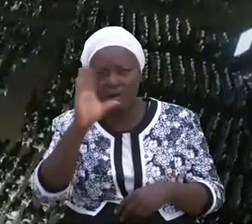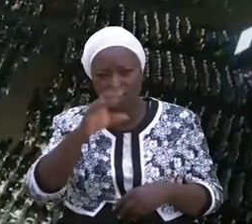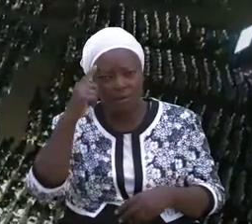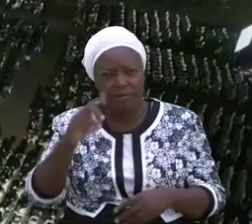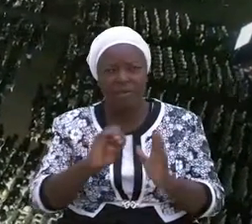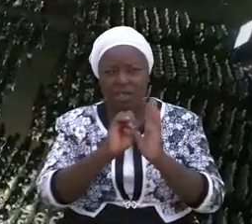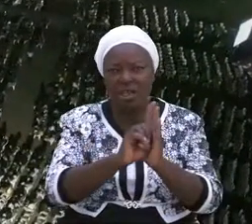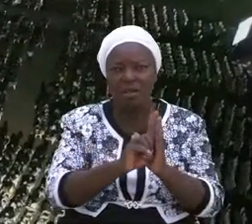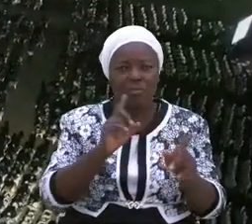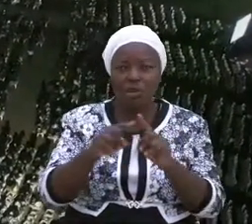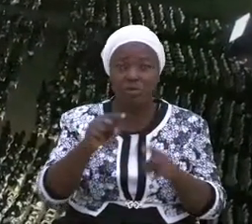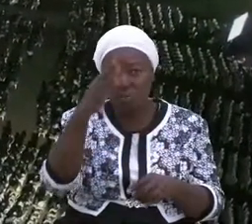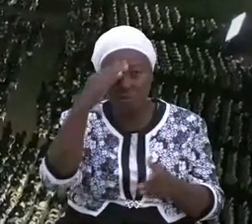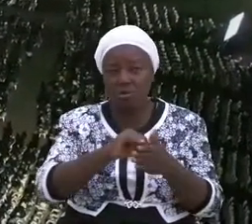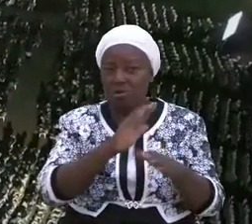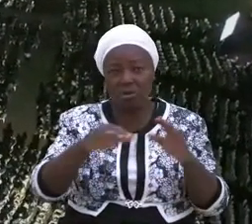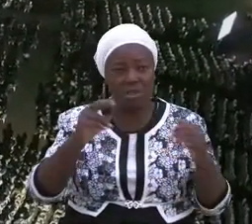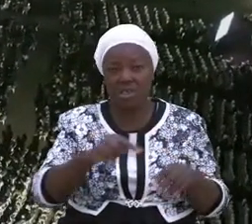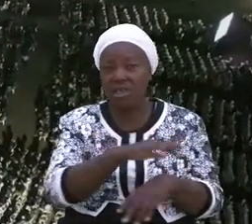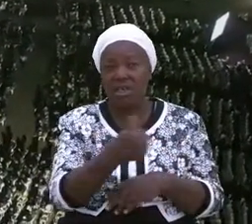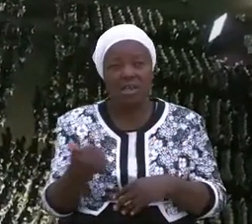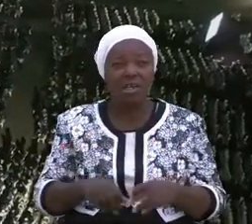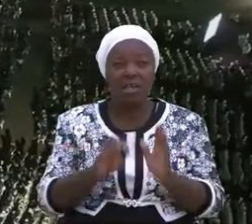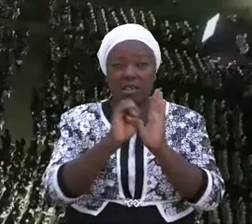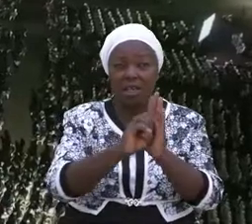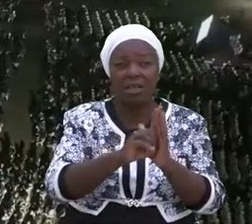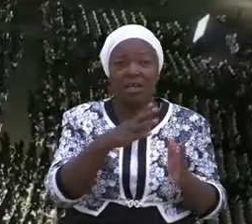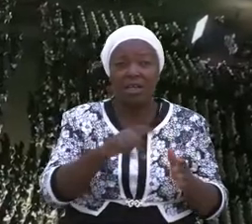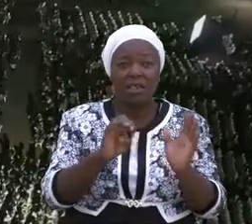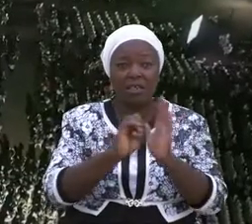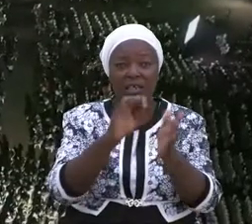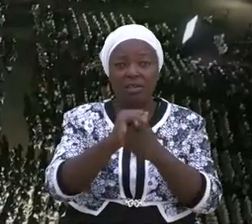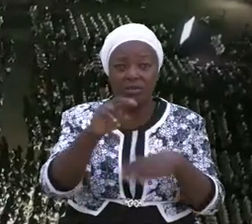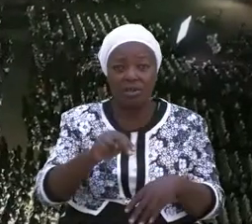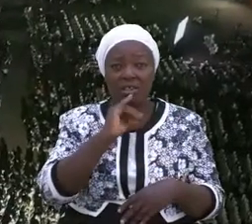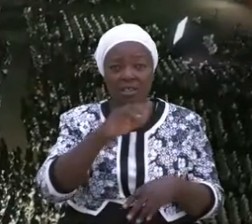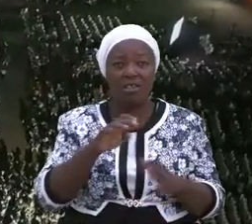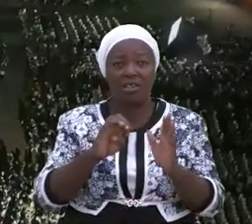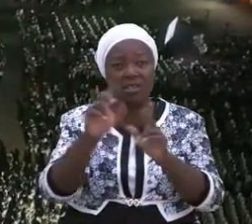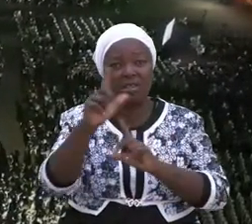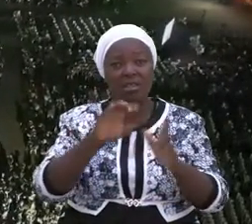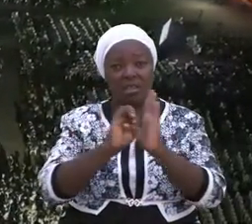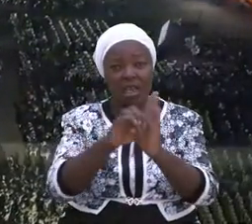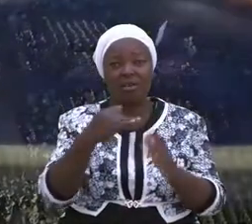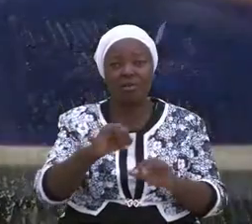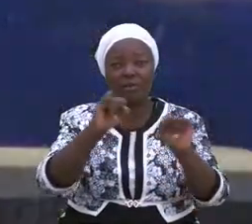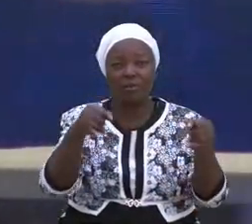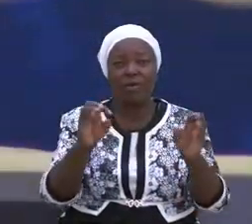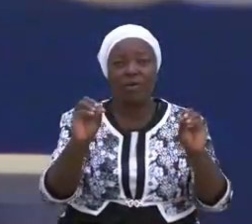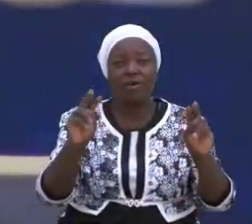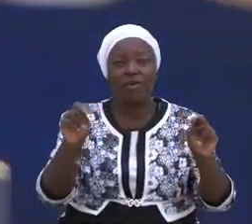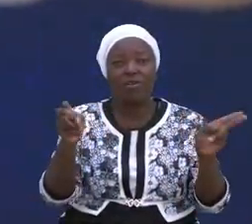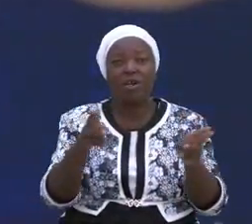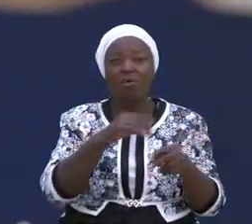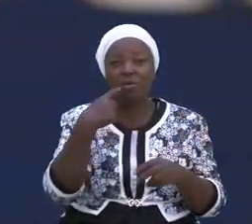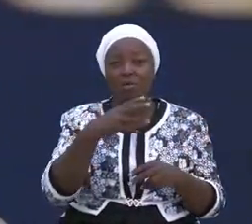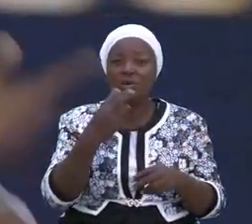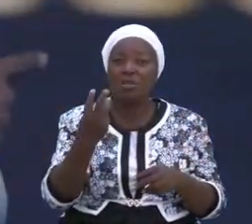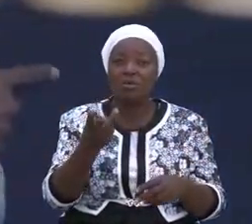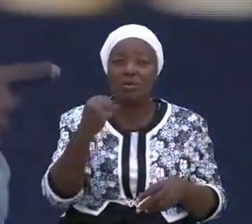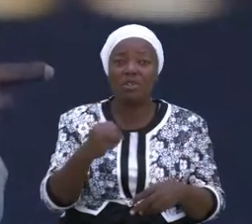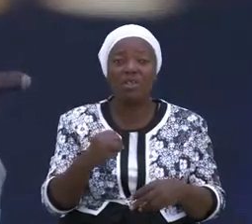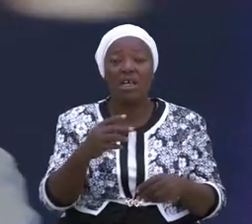other sign. The sign you need is the sign of Jonah, who was 3 days in the heart of the earth.